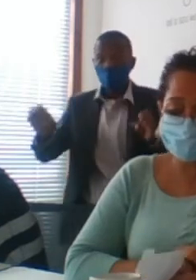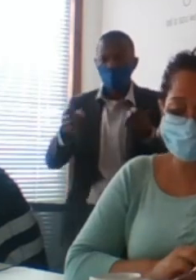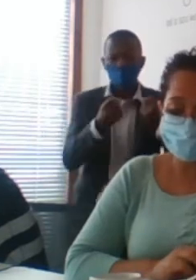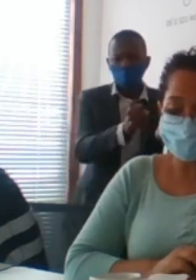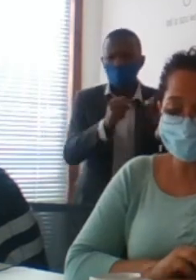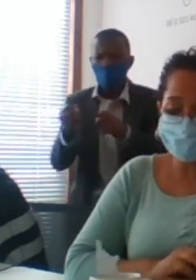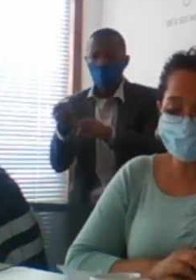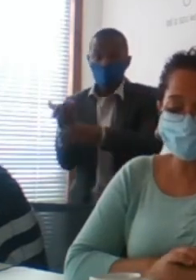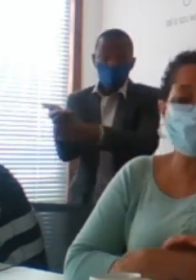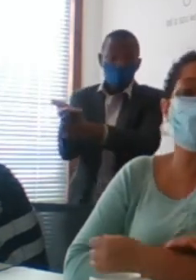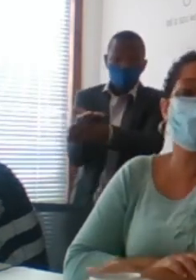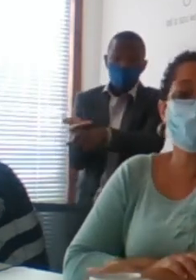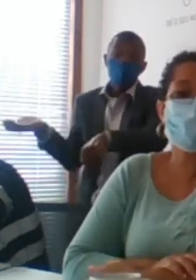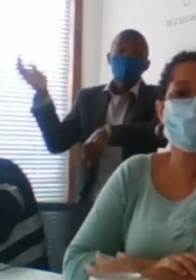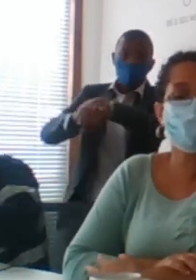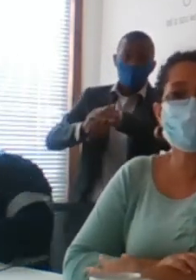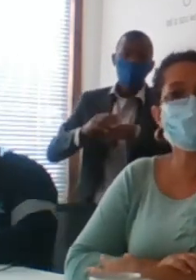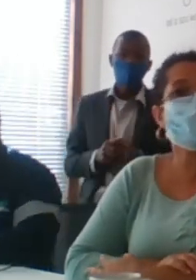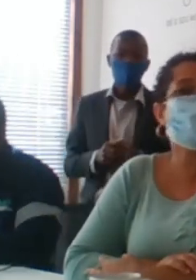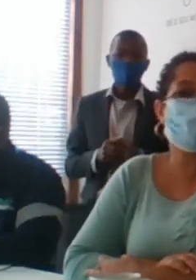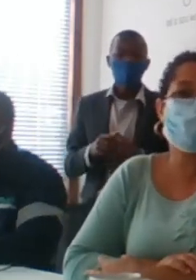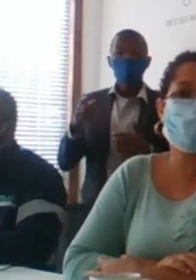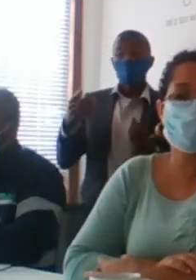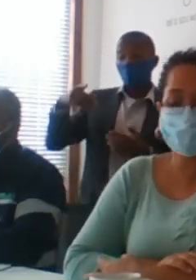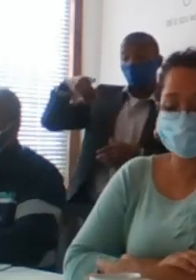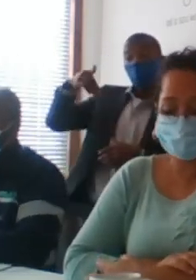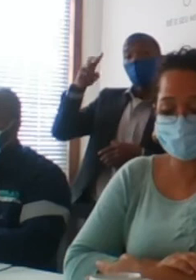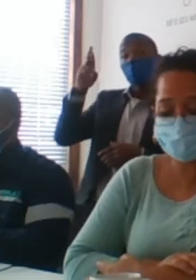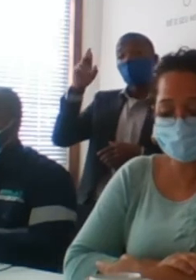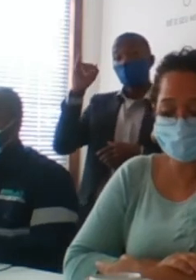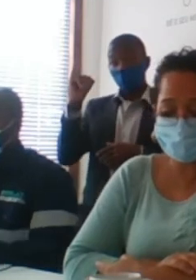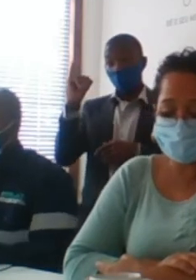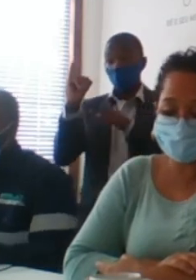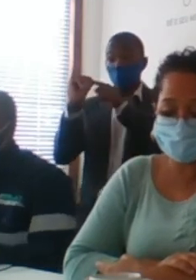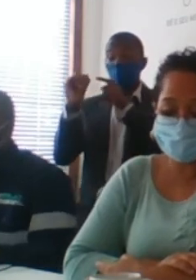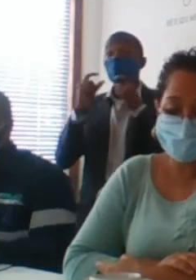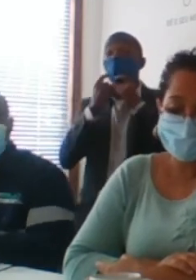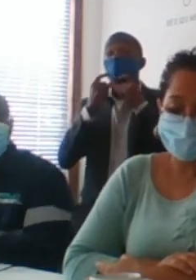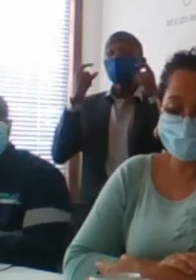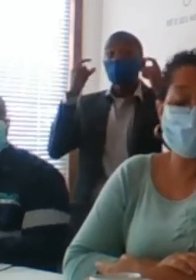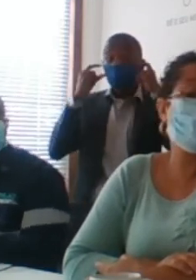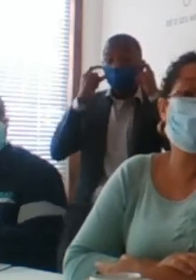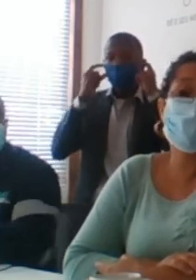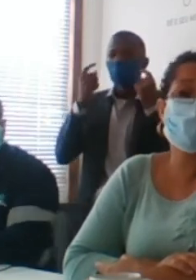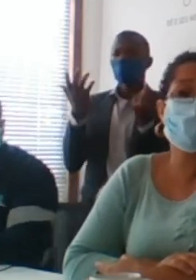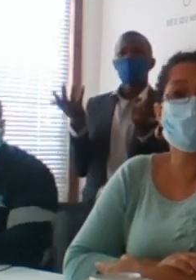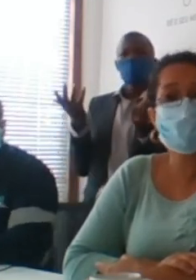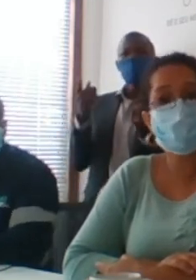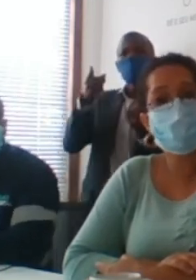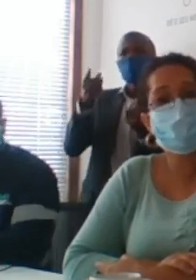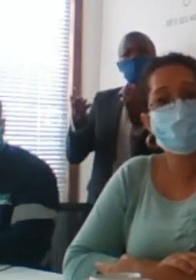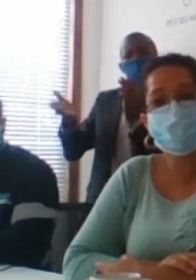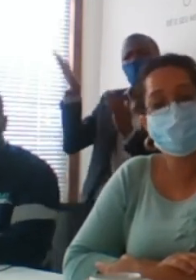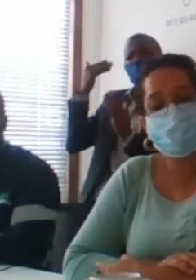we are here to share with you that PRI Mozambique has been a company pioneer with the initiative to find